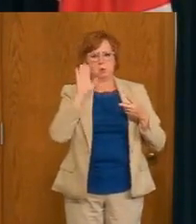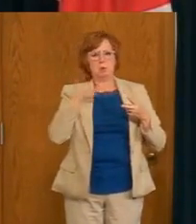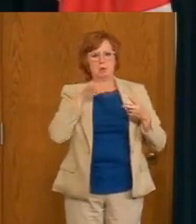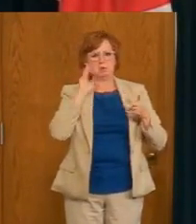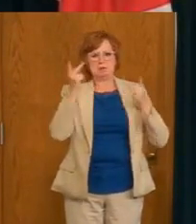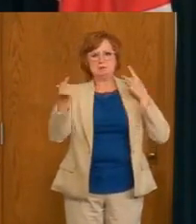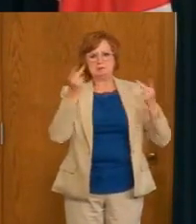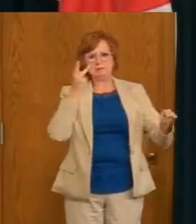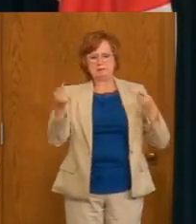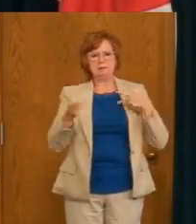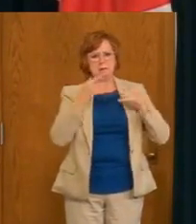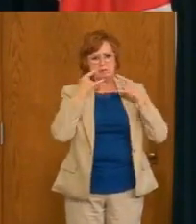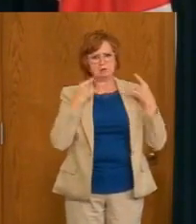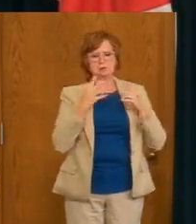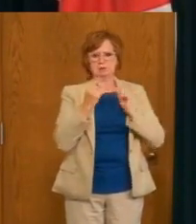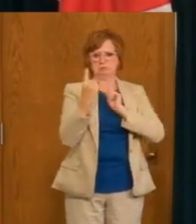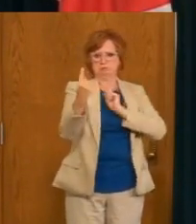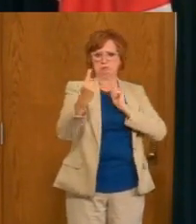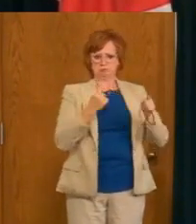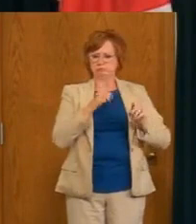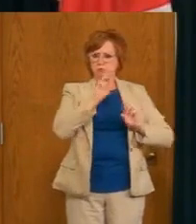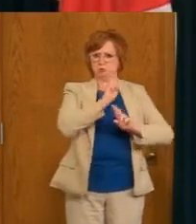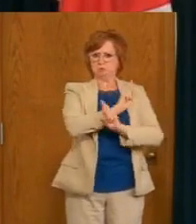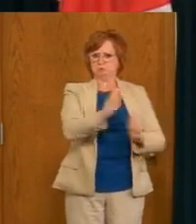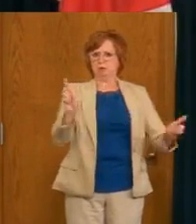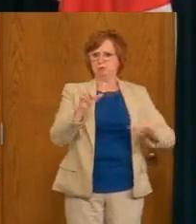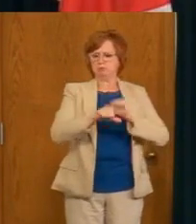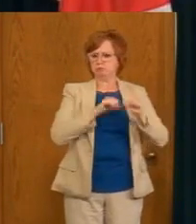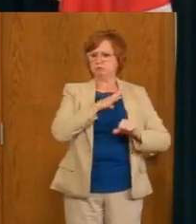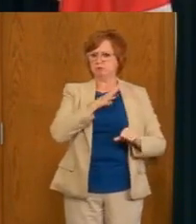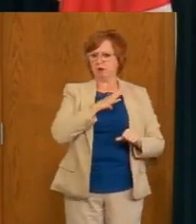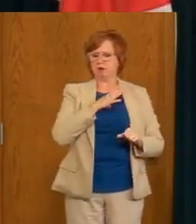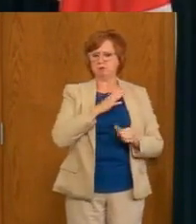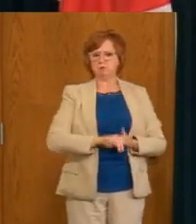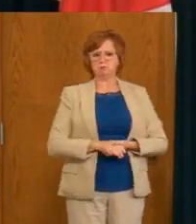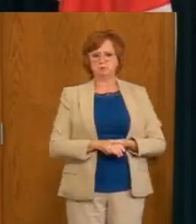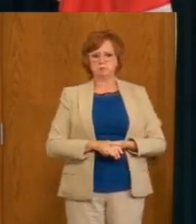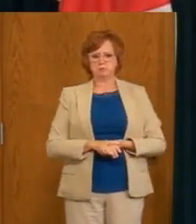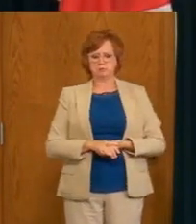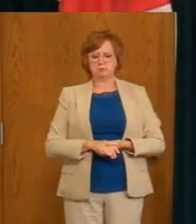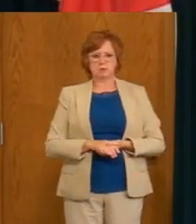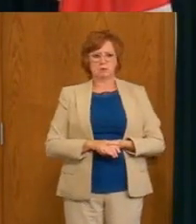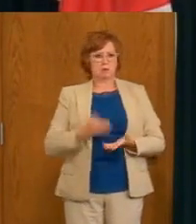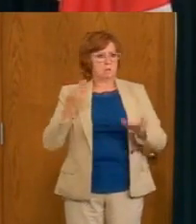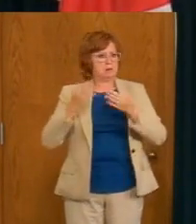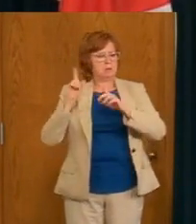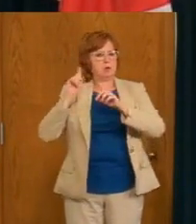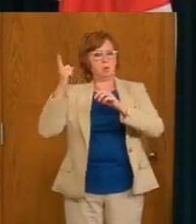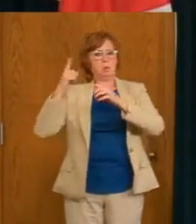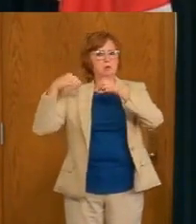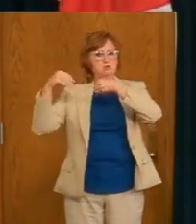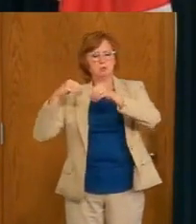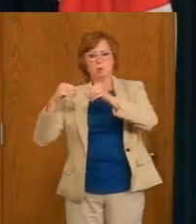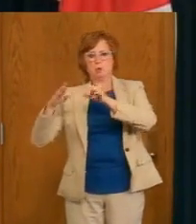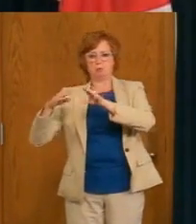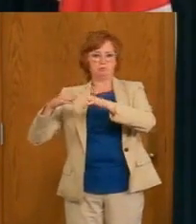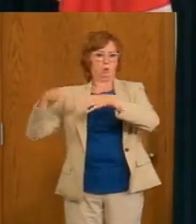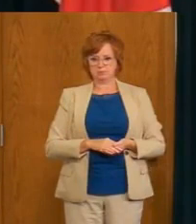their distance if they choose to do so, and some businesses may be wide open. Some may